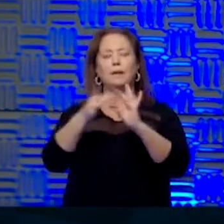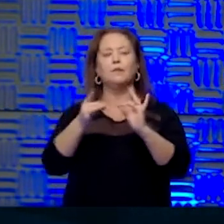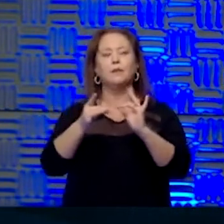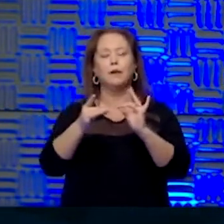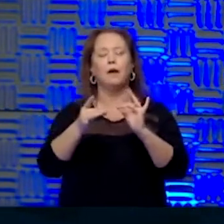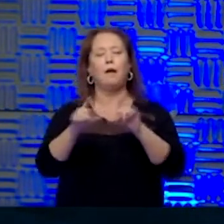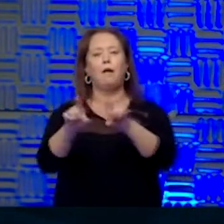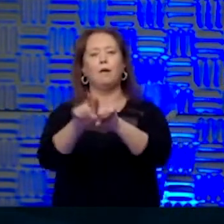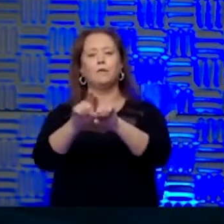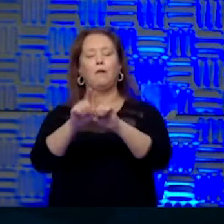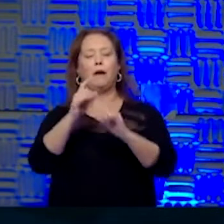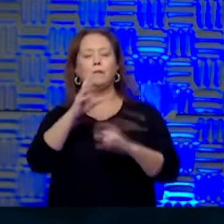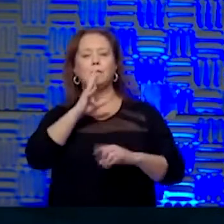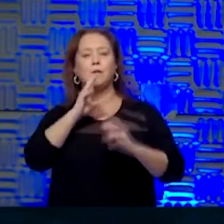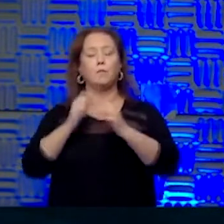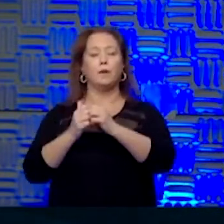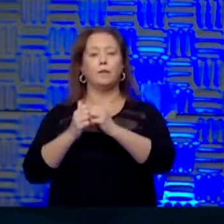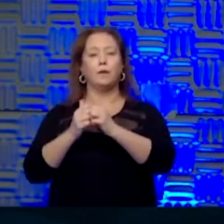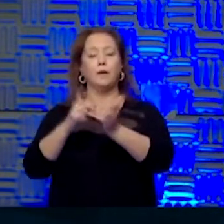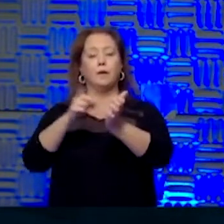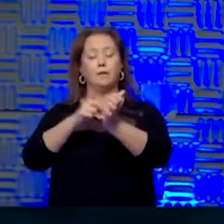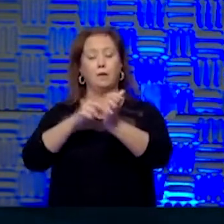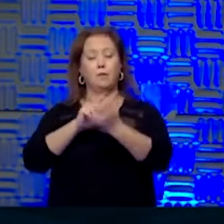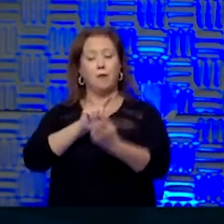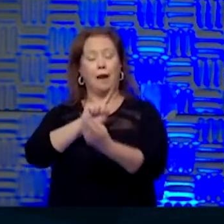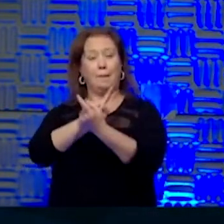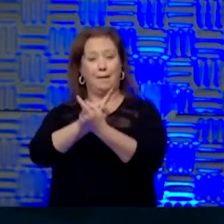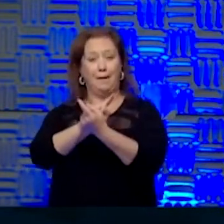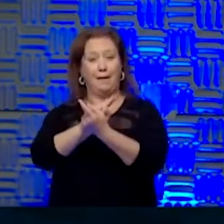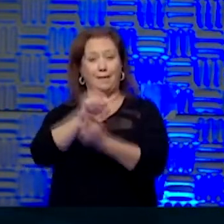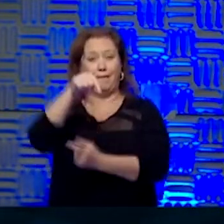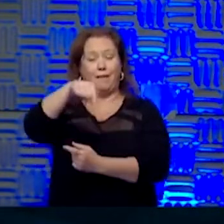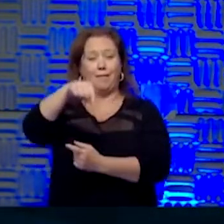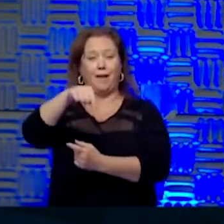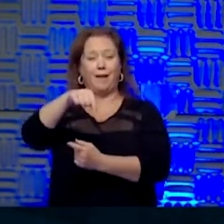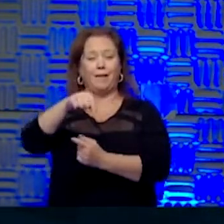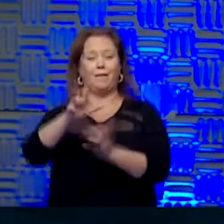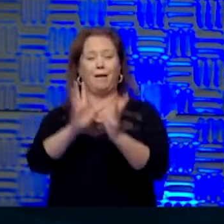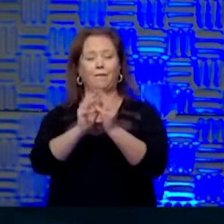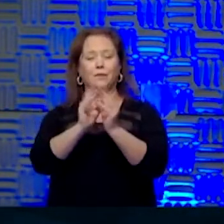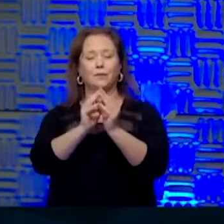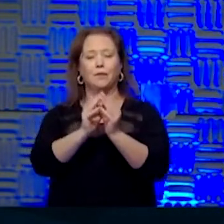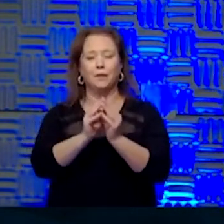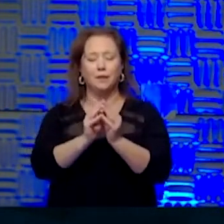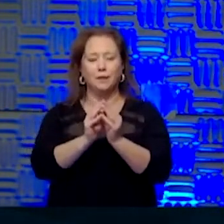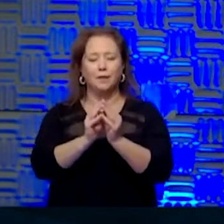week was a telephone call with a doctor that I met on during this press conference,